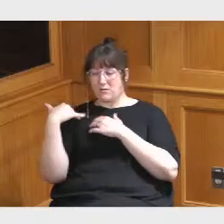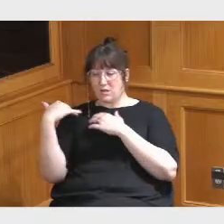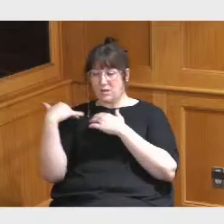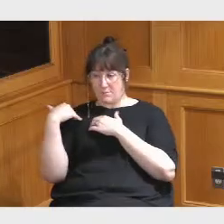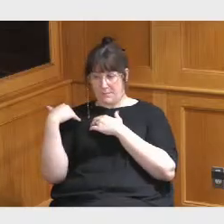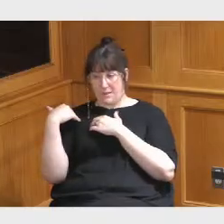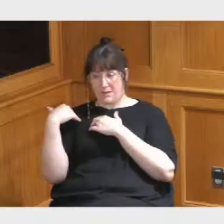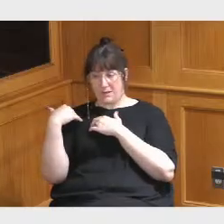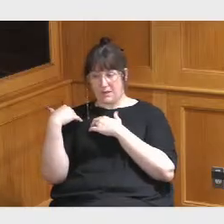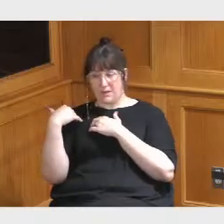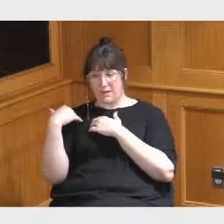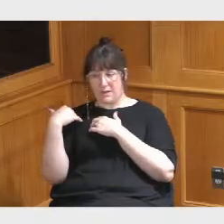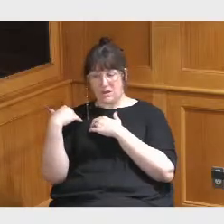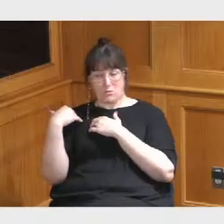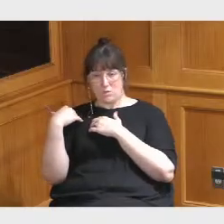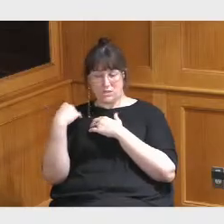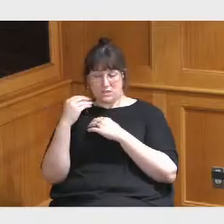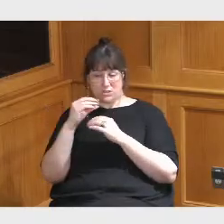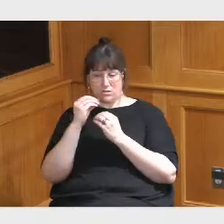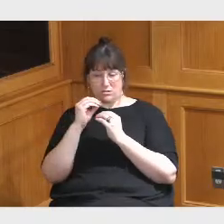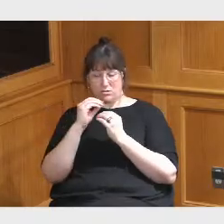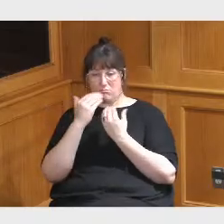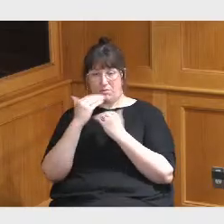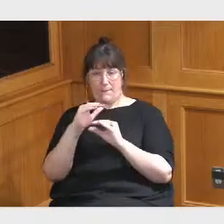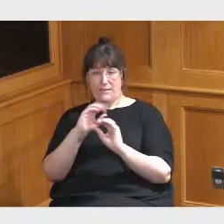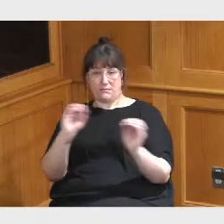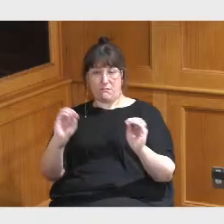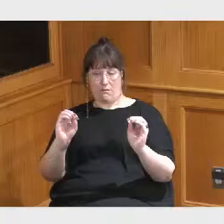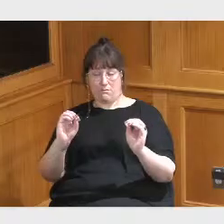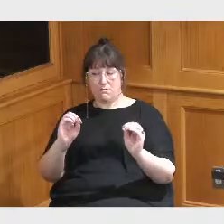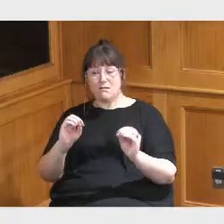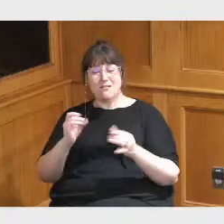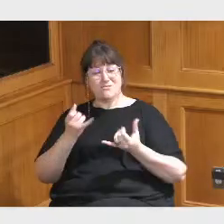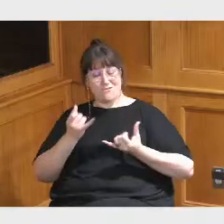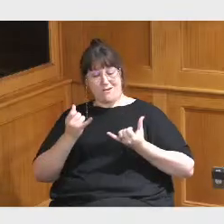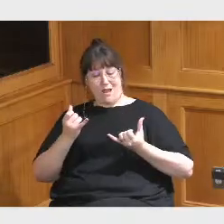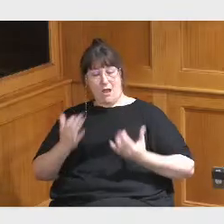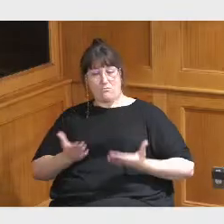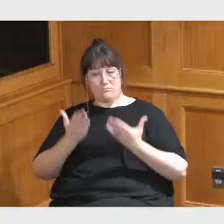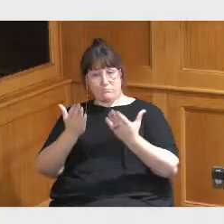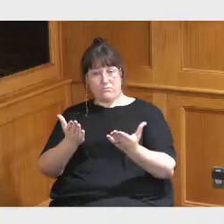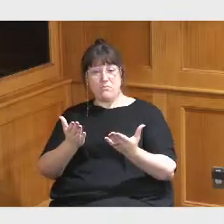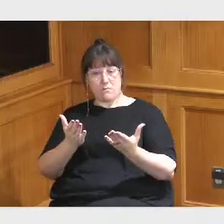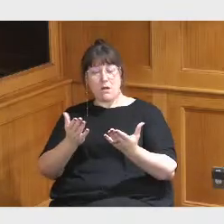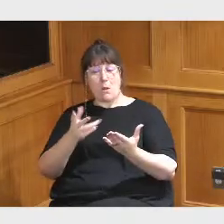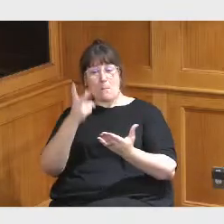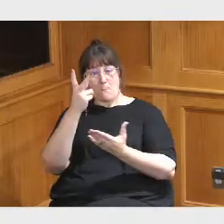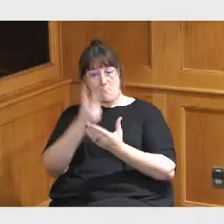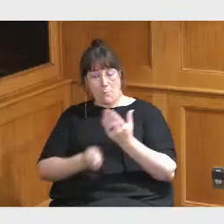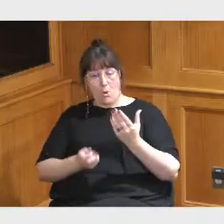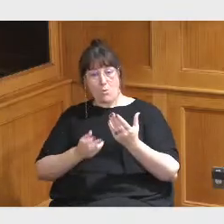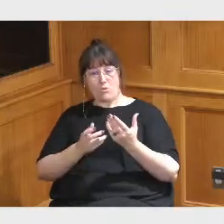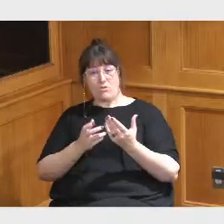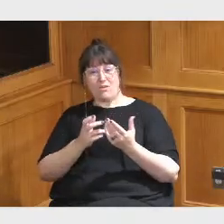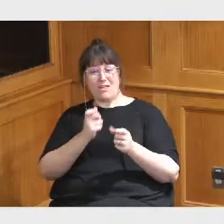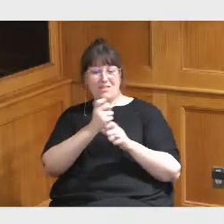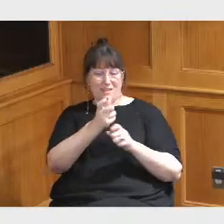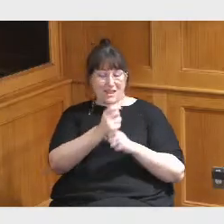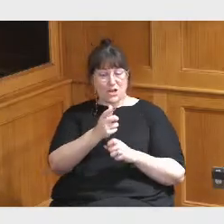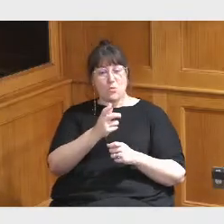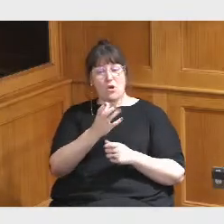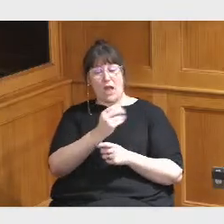essentially unlimited. Under the proposed lease, the county's obligations, both the renovation costs and the annual